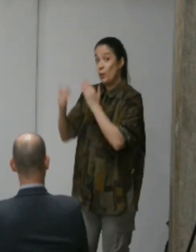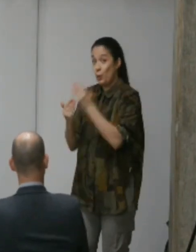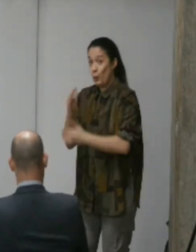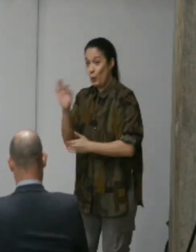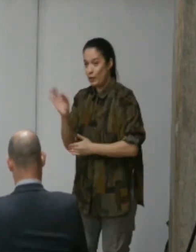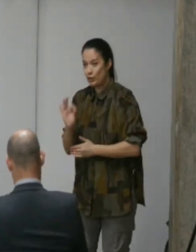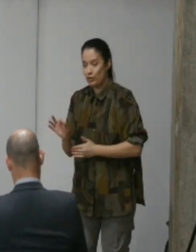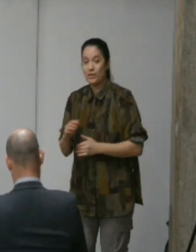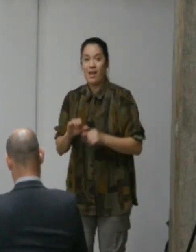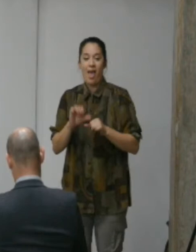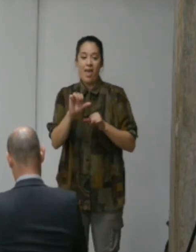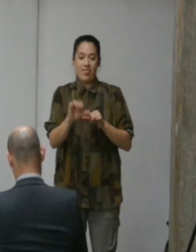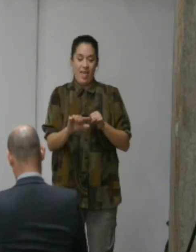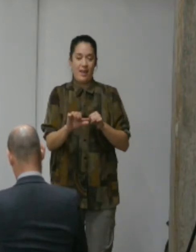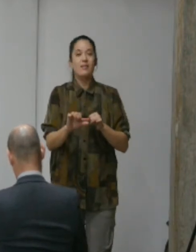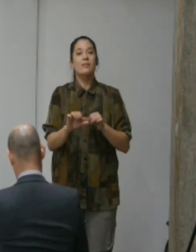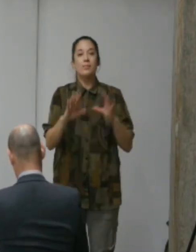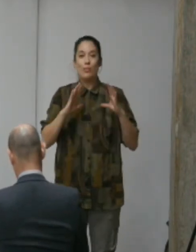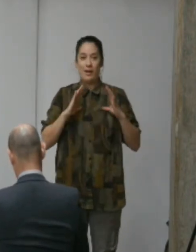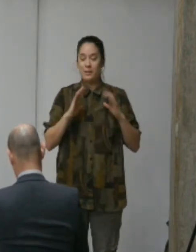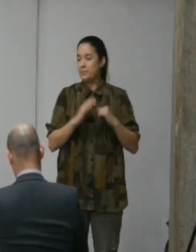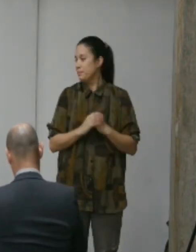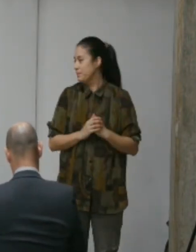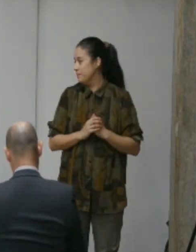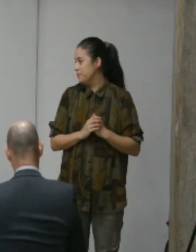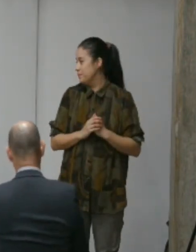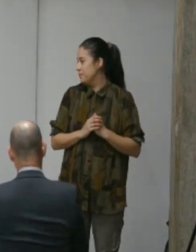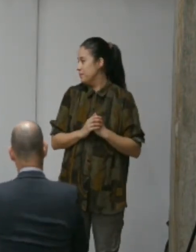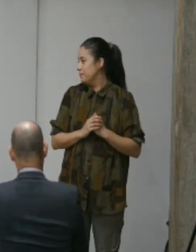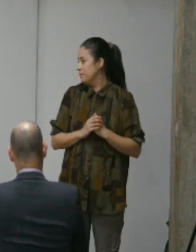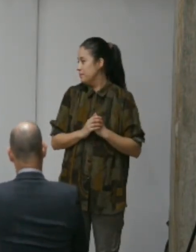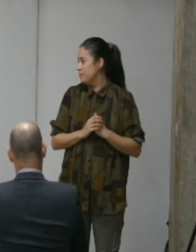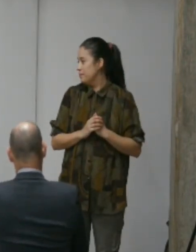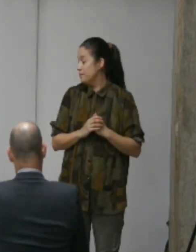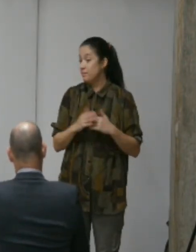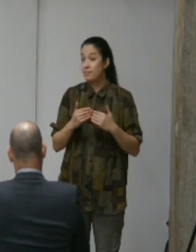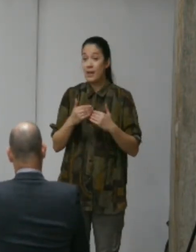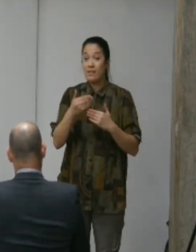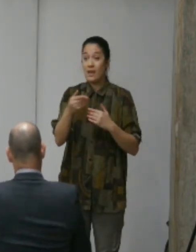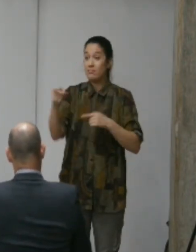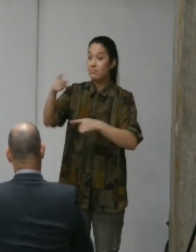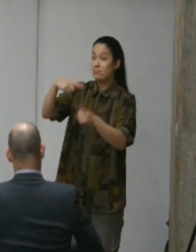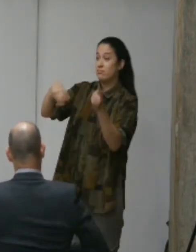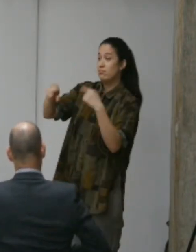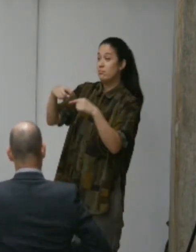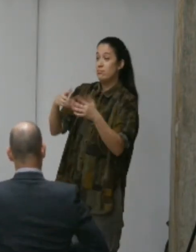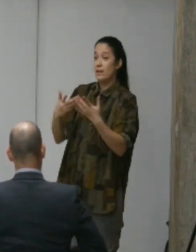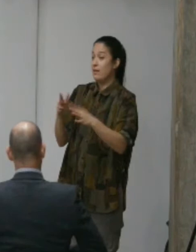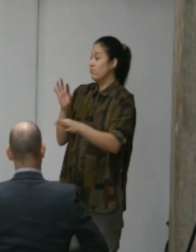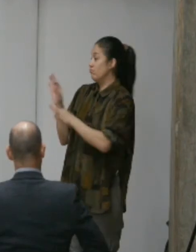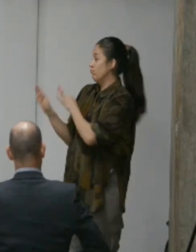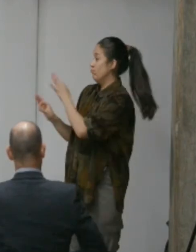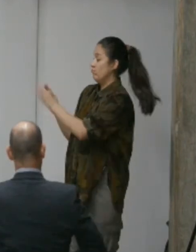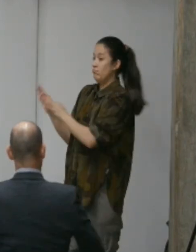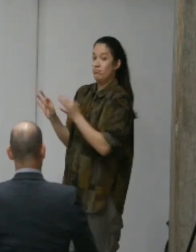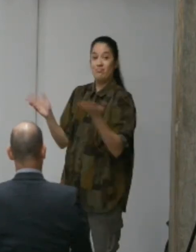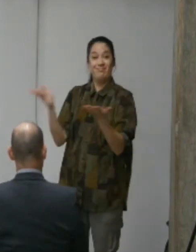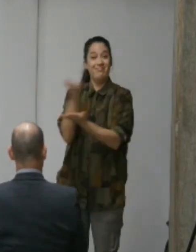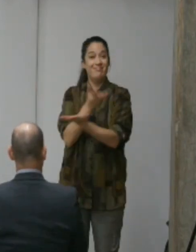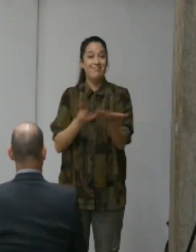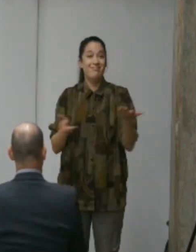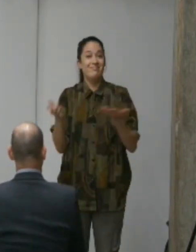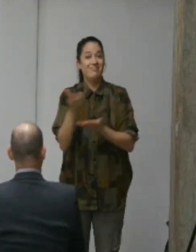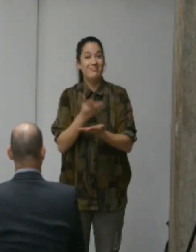We'll then have a 15-minute break, and then there'll be time to have a discussion with all of you and our